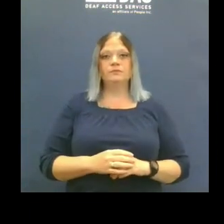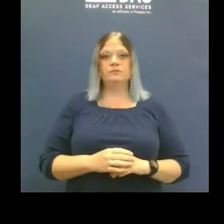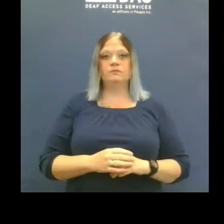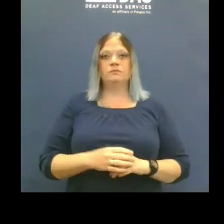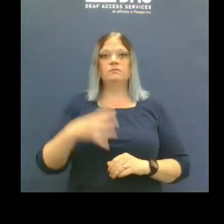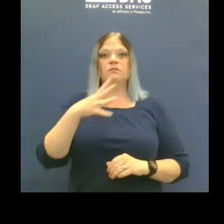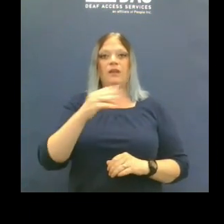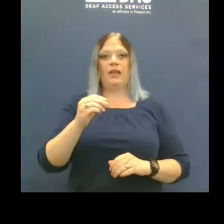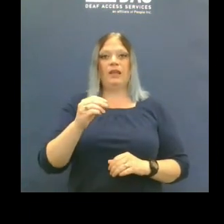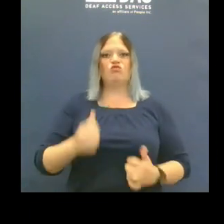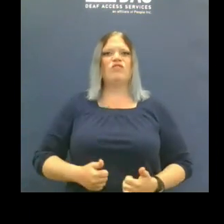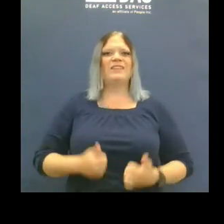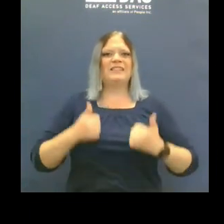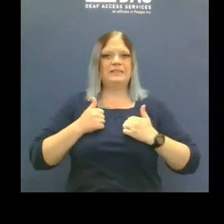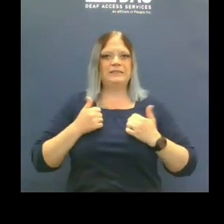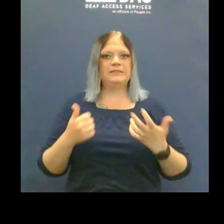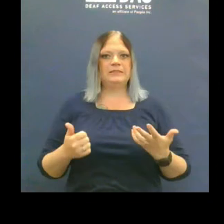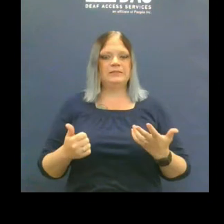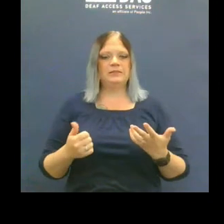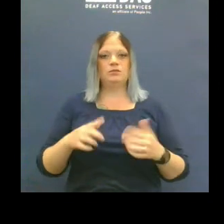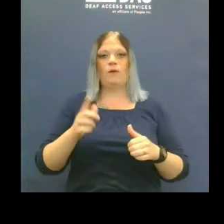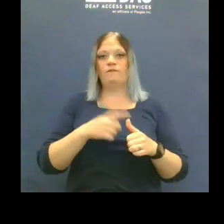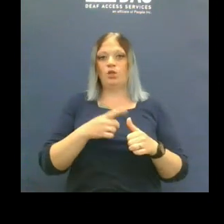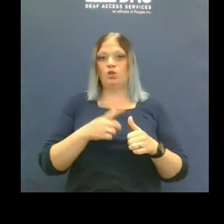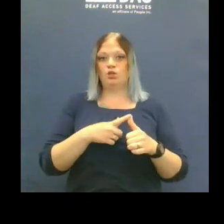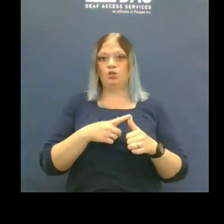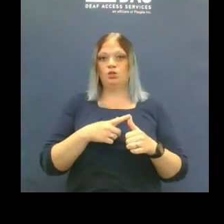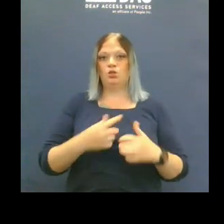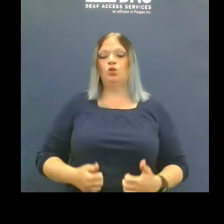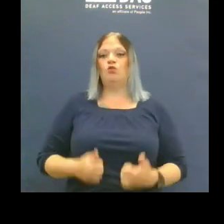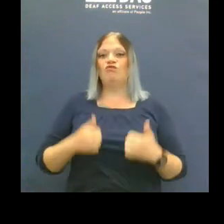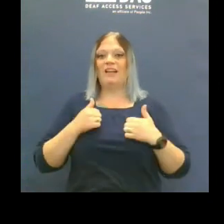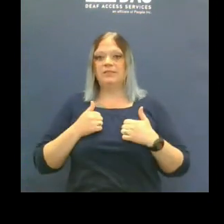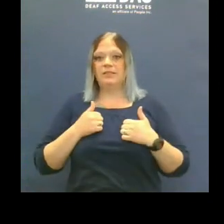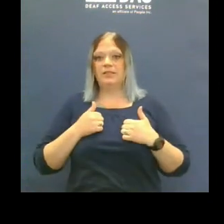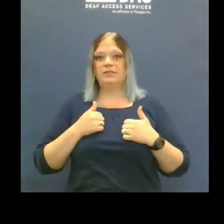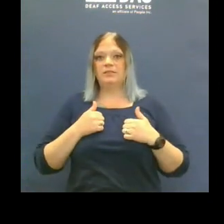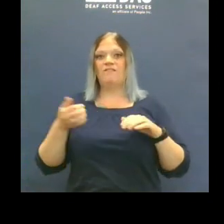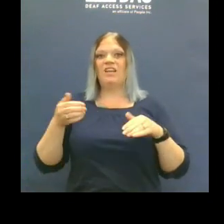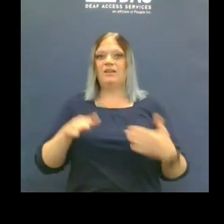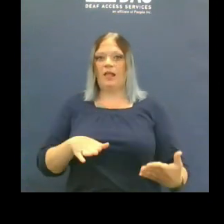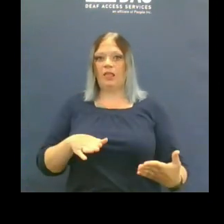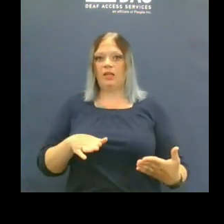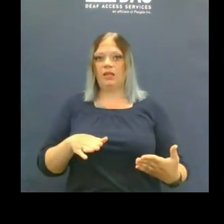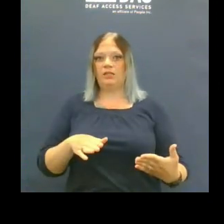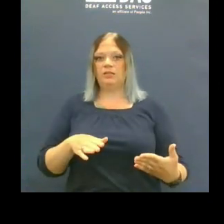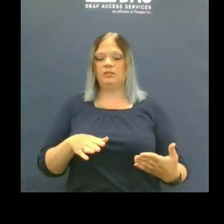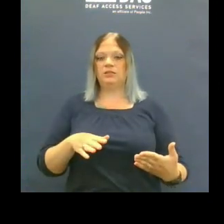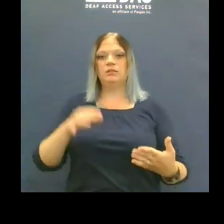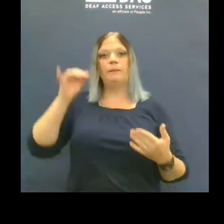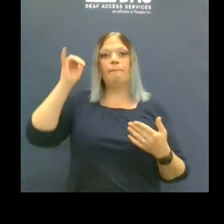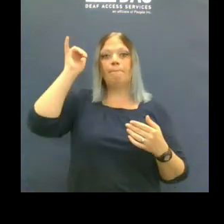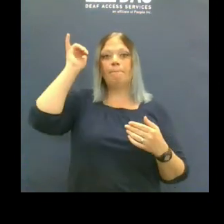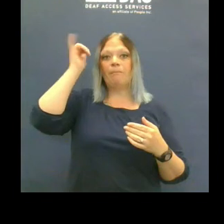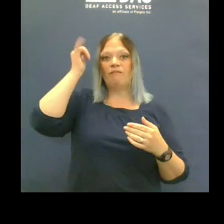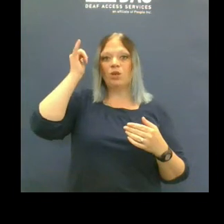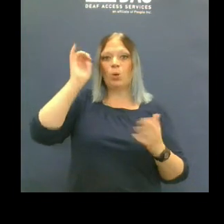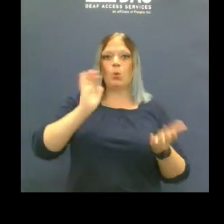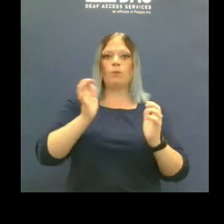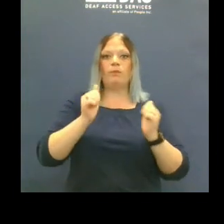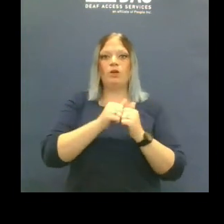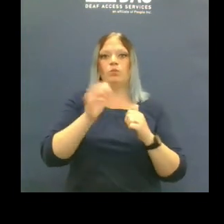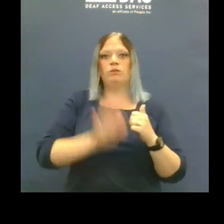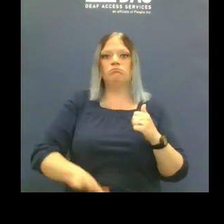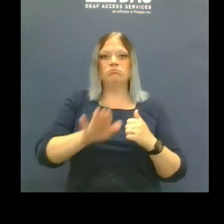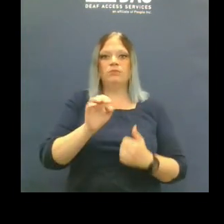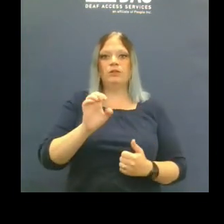and by residence. So first we're looking at residents of our fatalities and looking at Buffalo versus the rest of